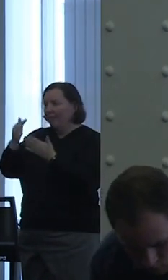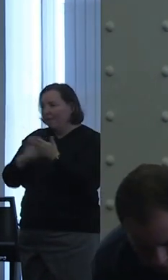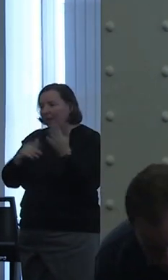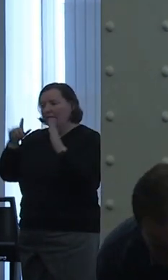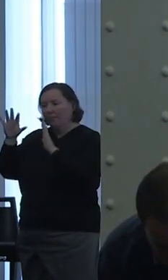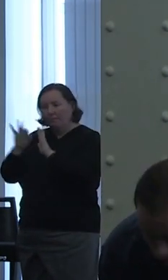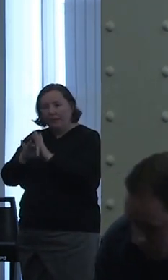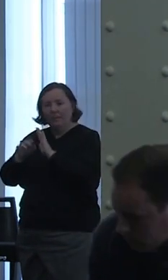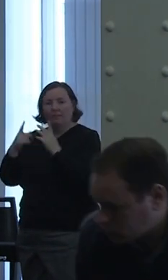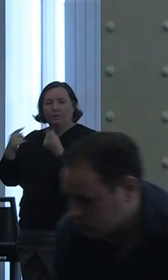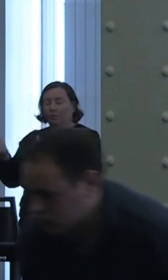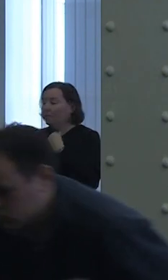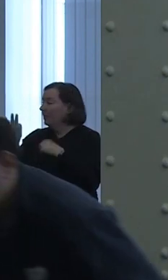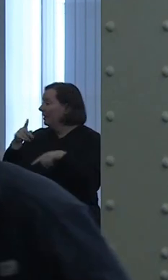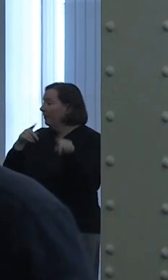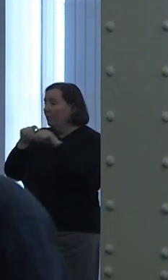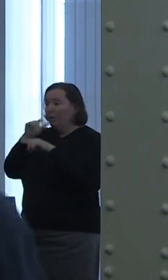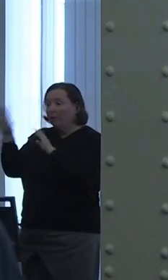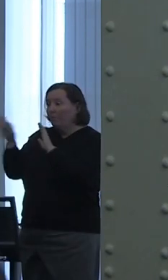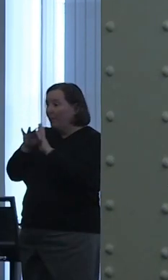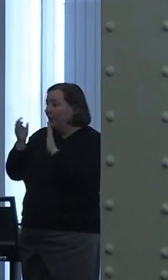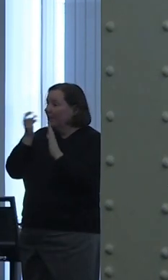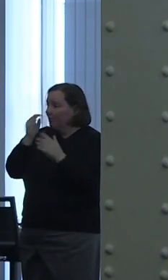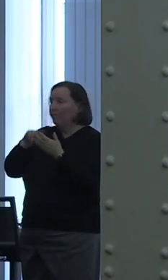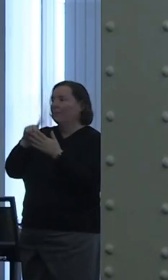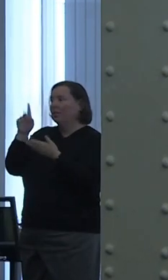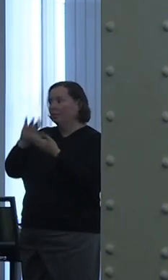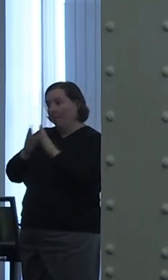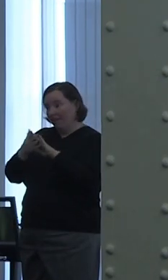if you don't set the menu, you become the menu.